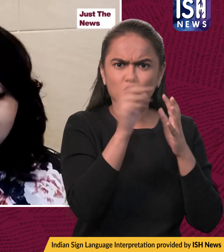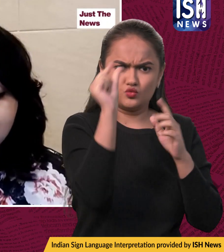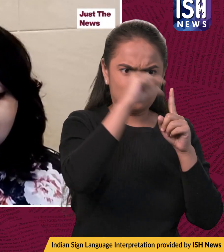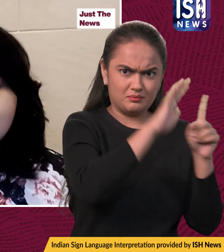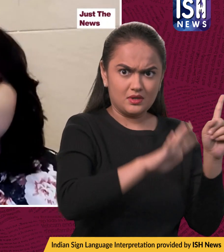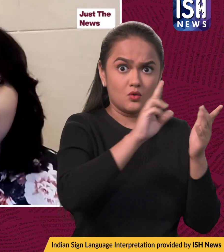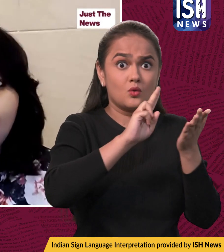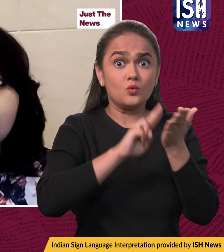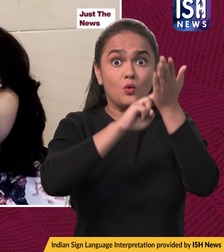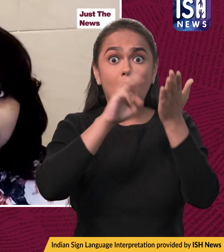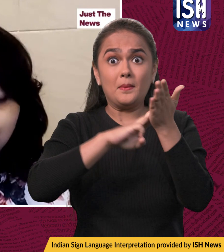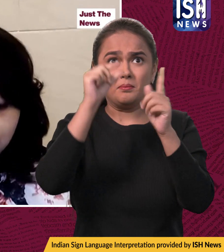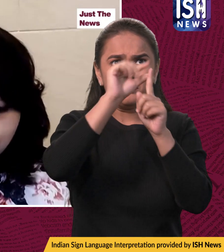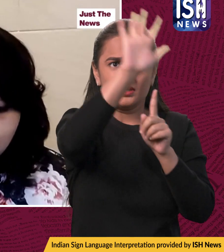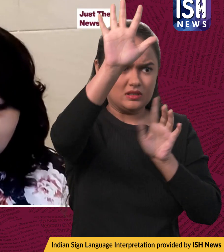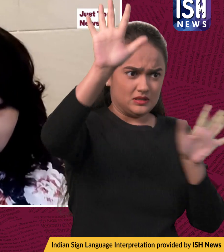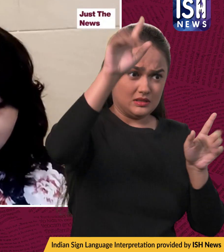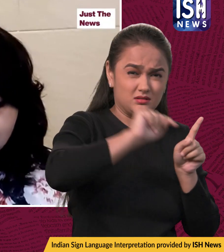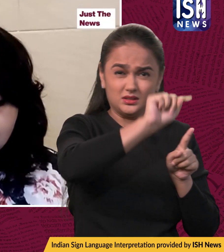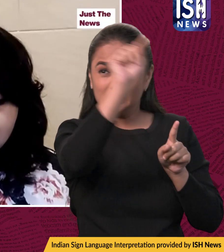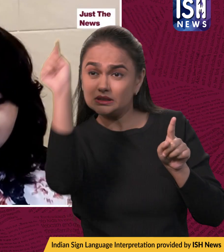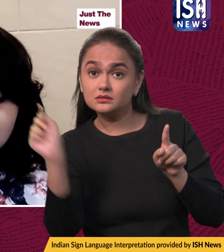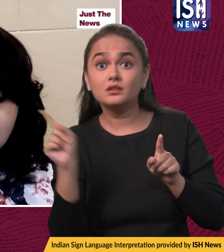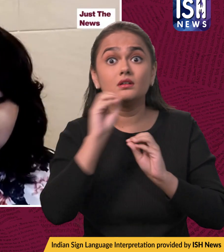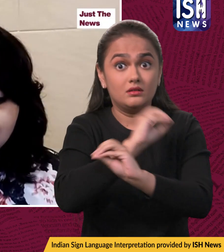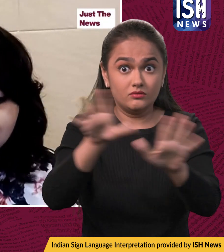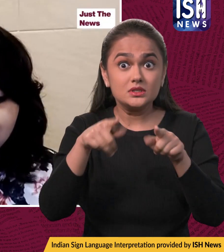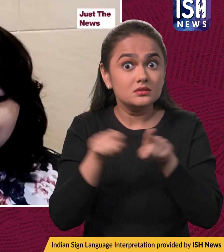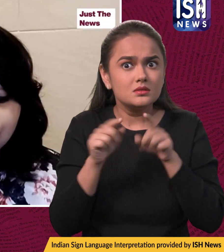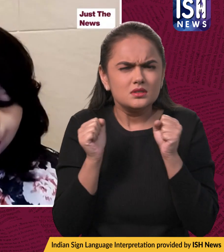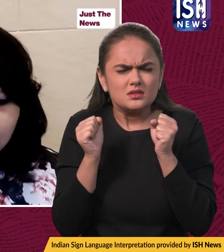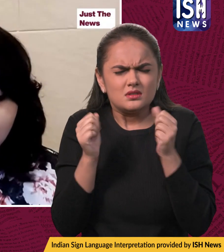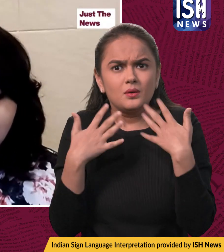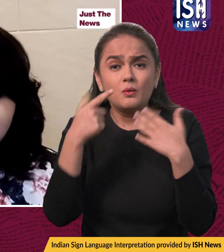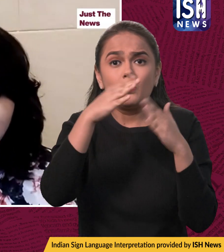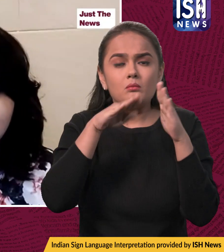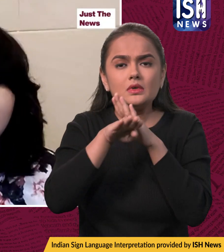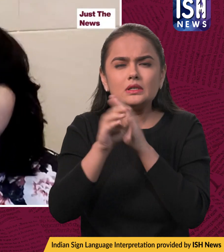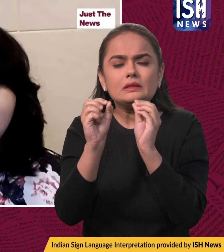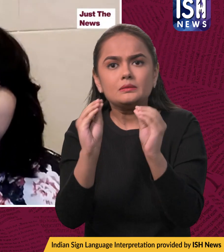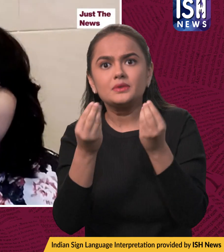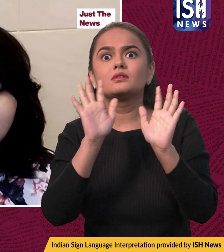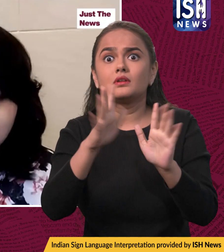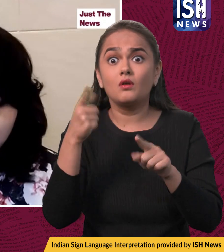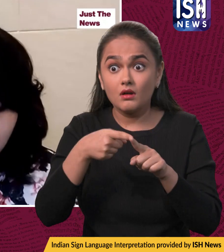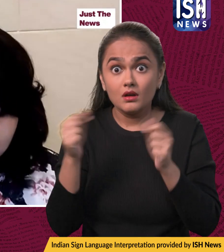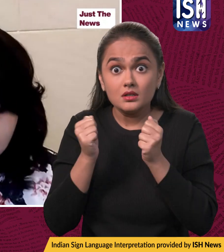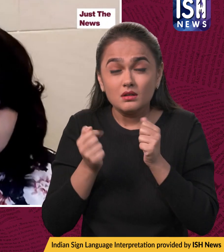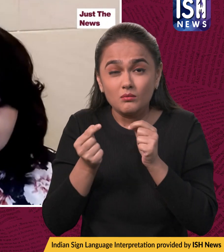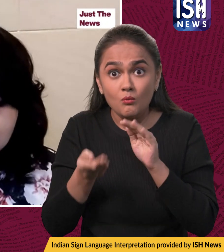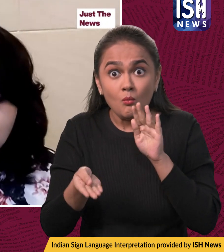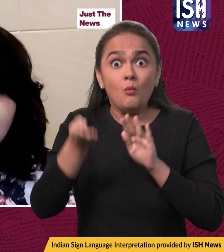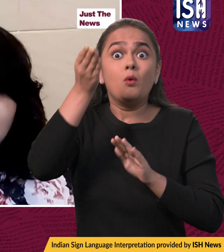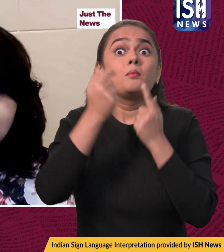of West Uttar Pradesh and North Madhya Pradesh. Now, similar conditions are likely to continue till Tuesday. Thereafter, temperatures are expected to